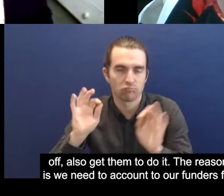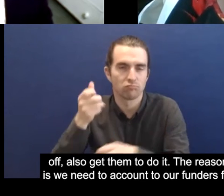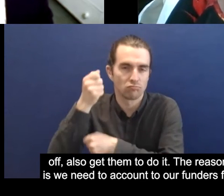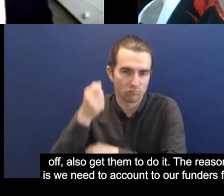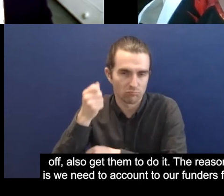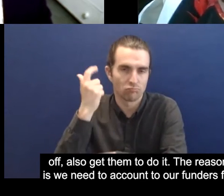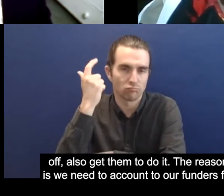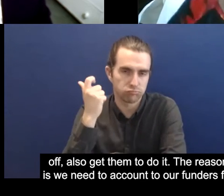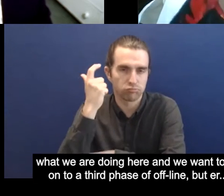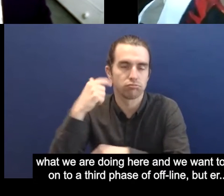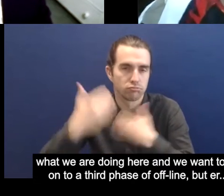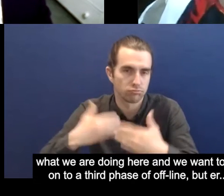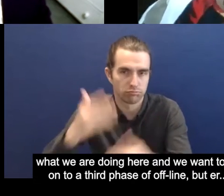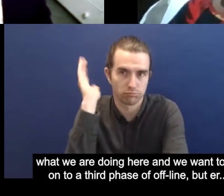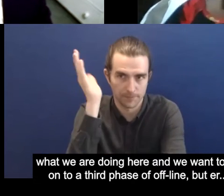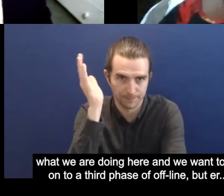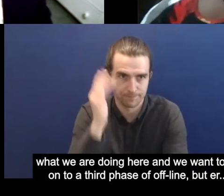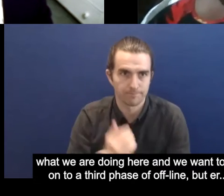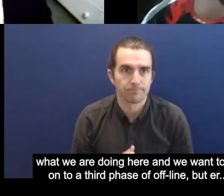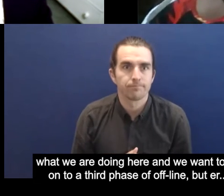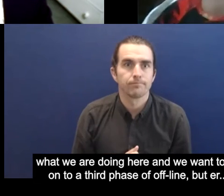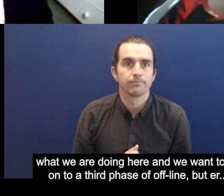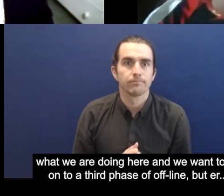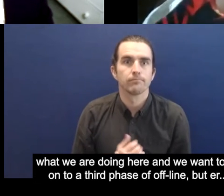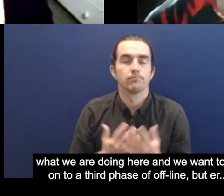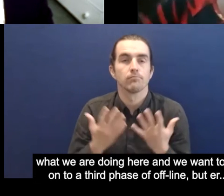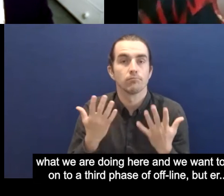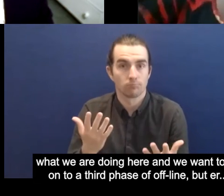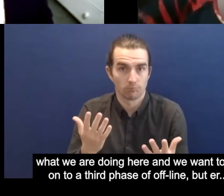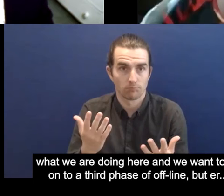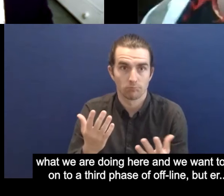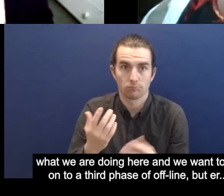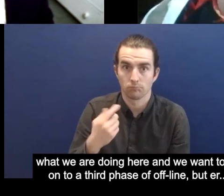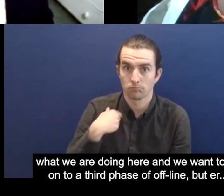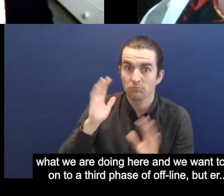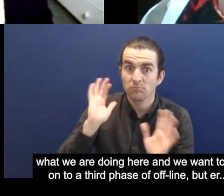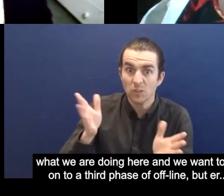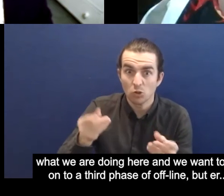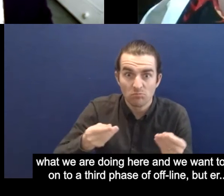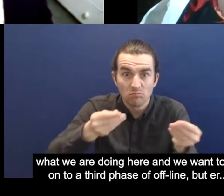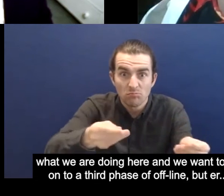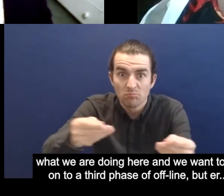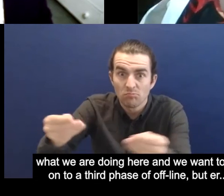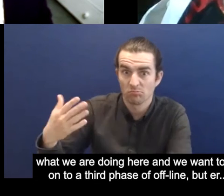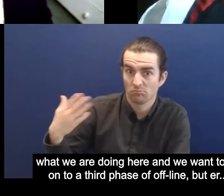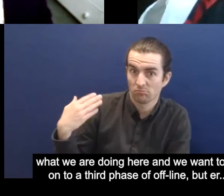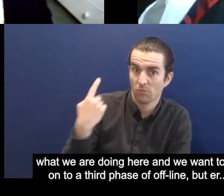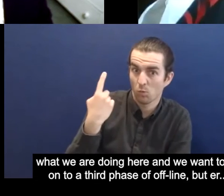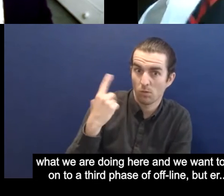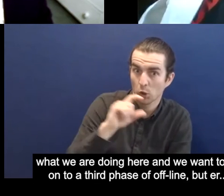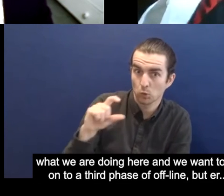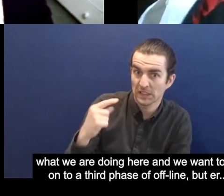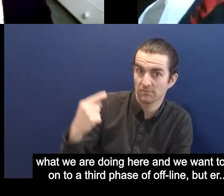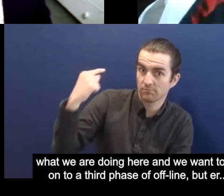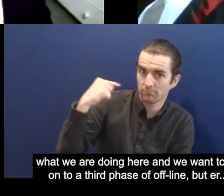account to our funders for what we're doing here, and we want to go on to a third phase of offline